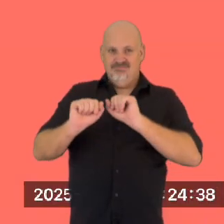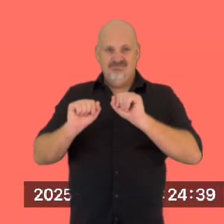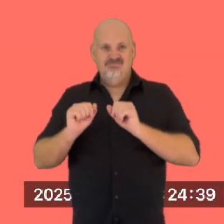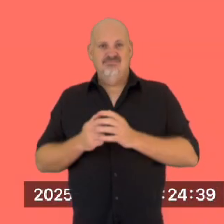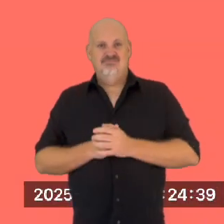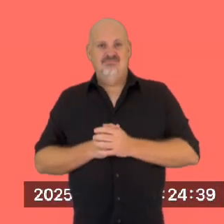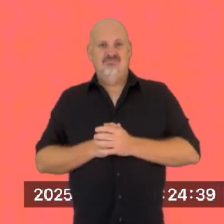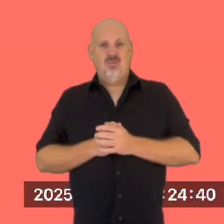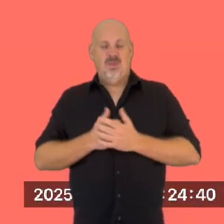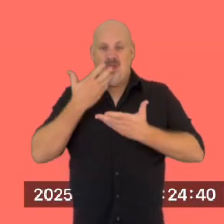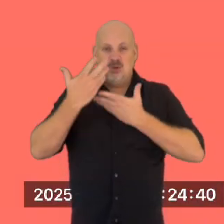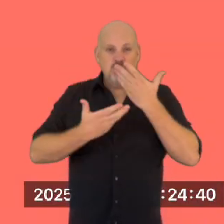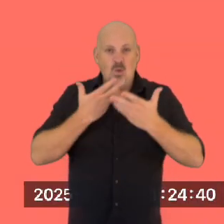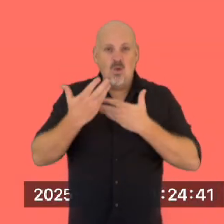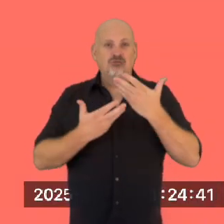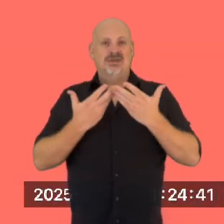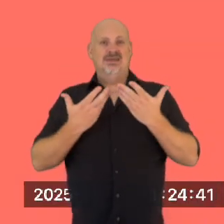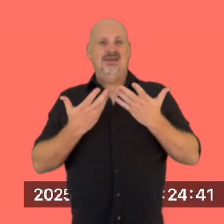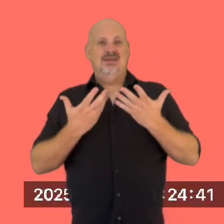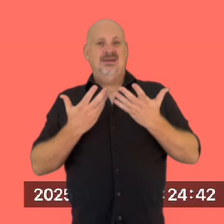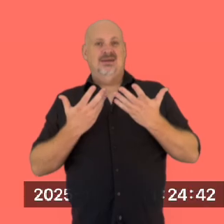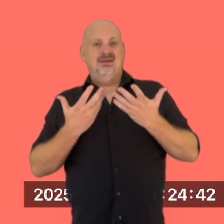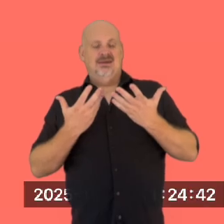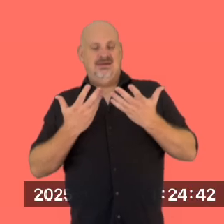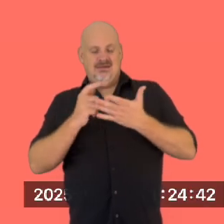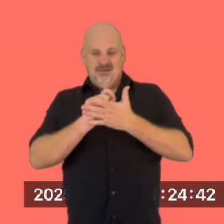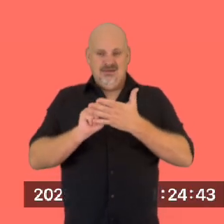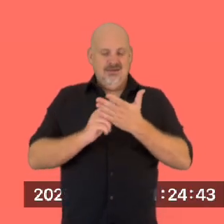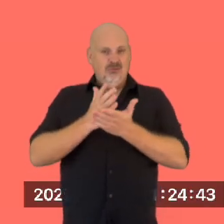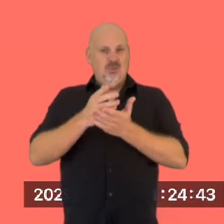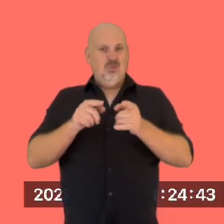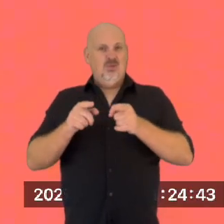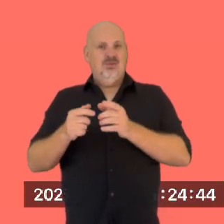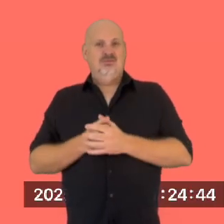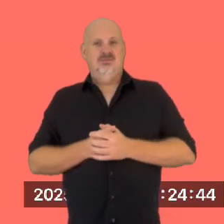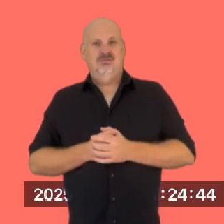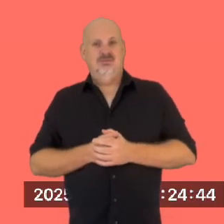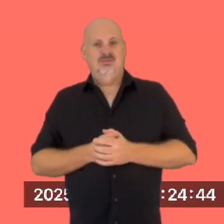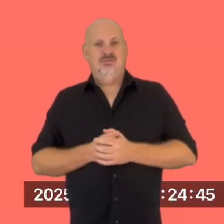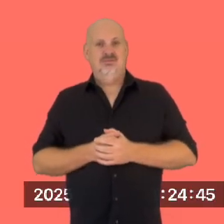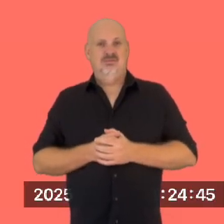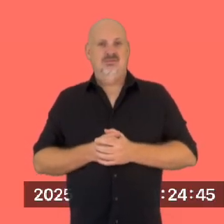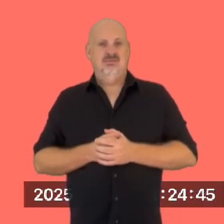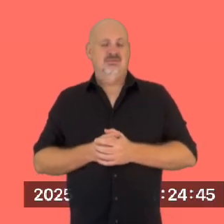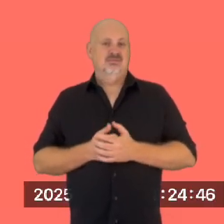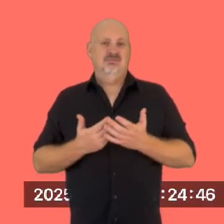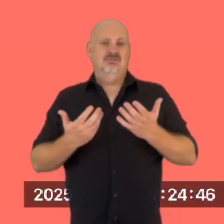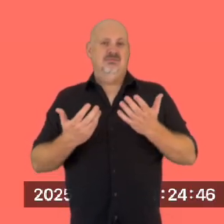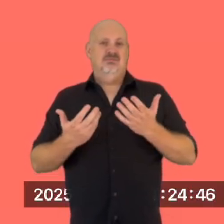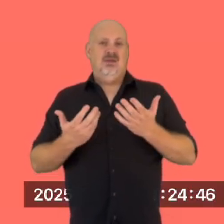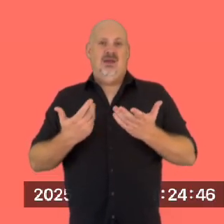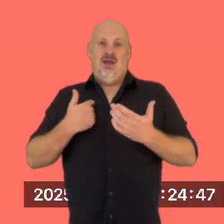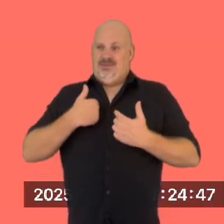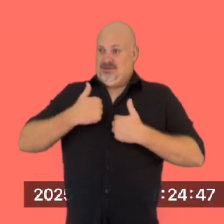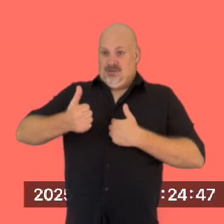the difference within them. You can start making sort of bunches, storytelling, and I who by no